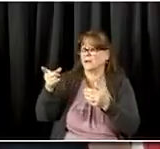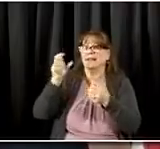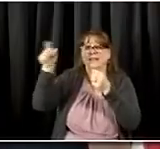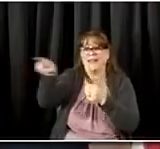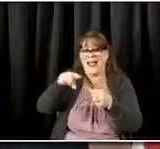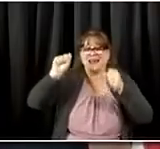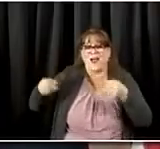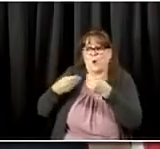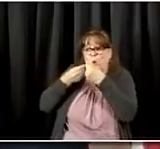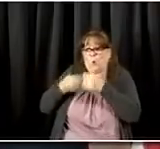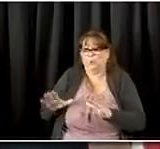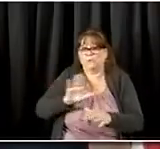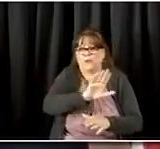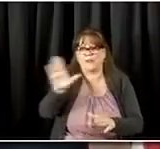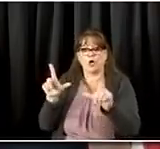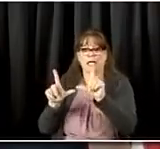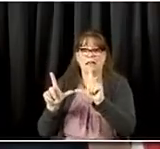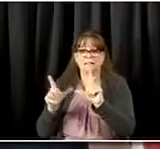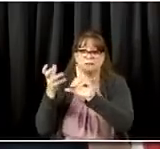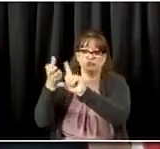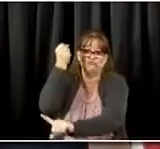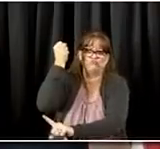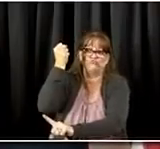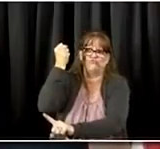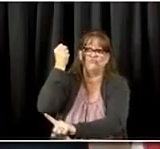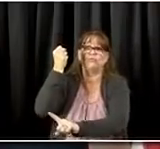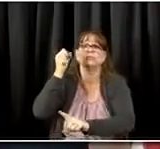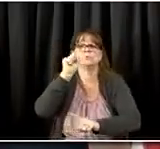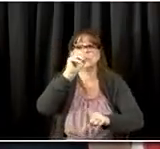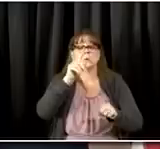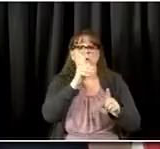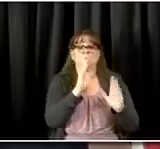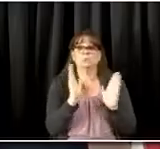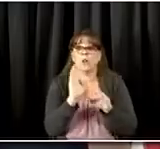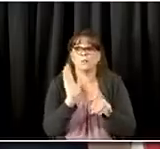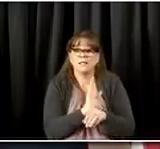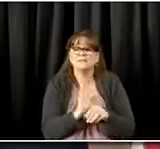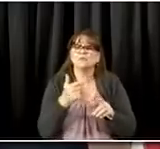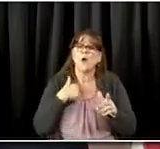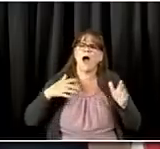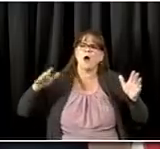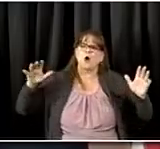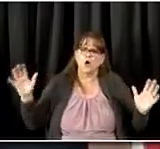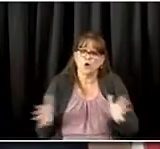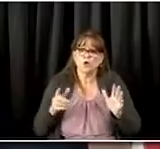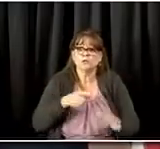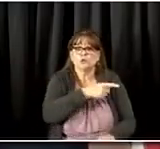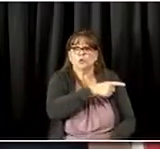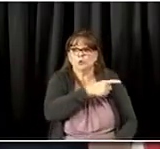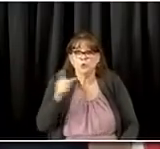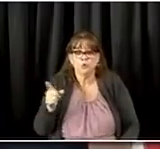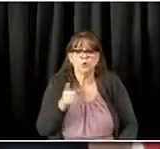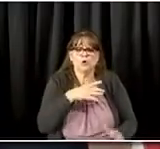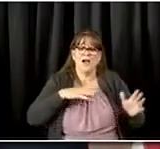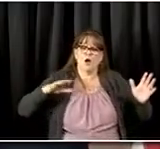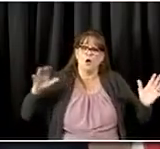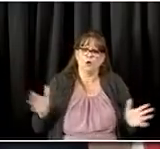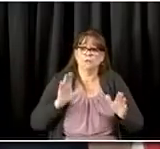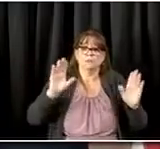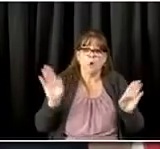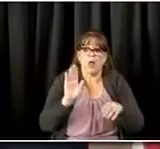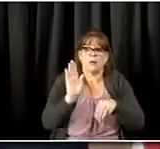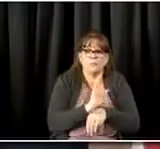many small businesses, and I encourage all small businesses to implement or go above and beyond, as many have, the current baseline health